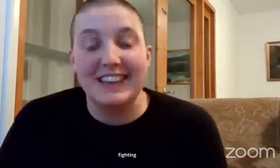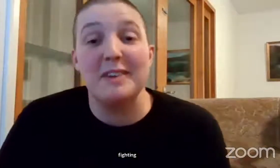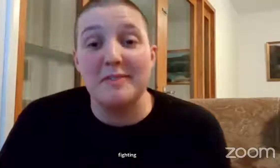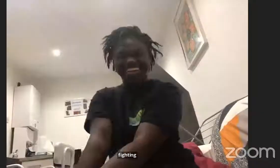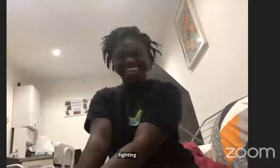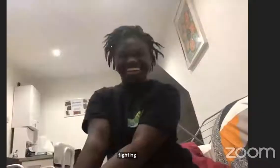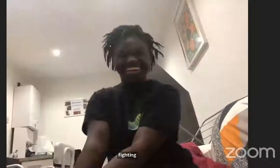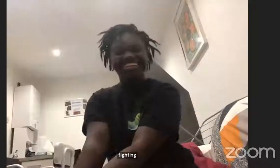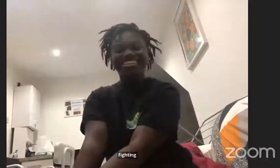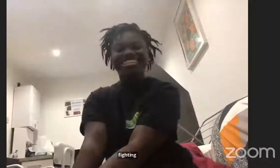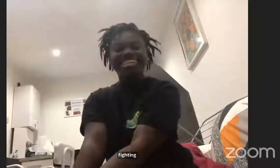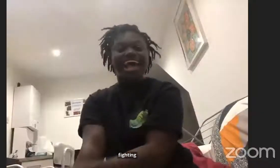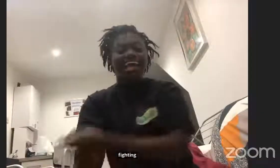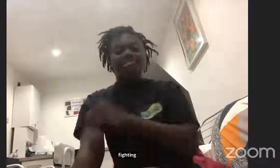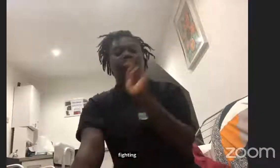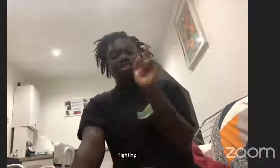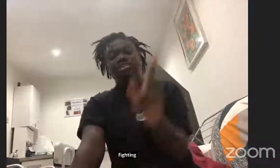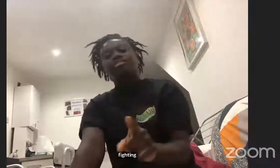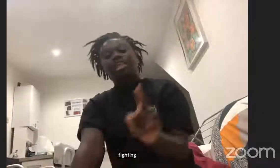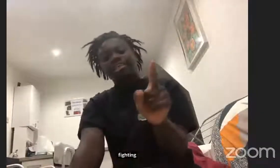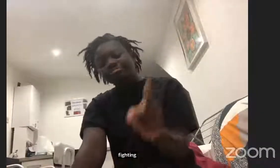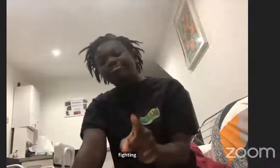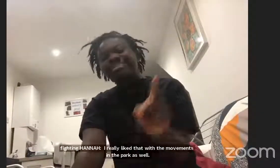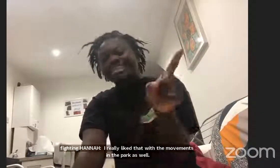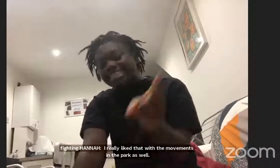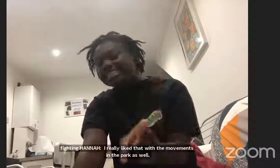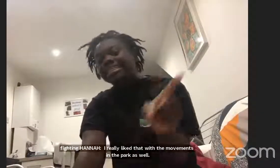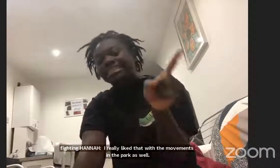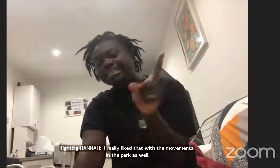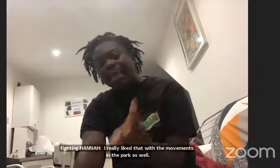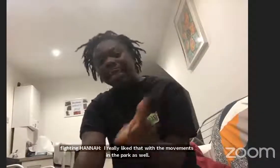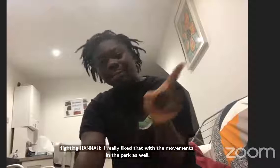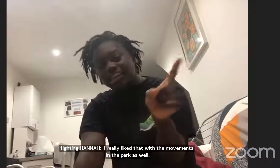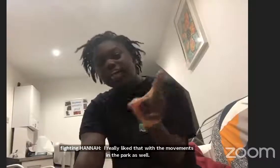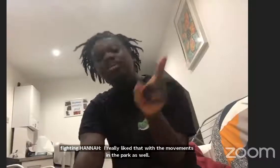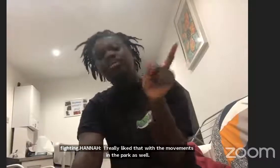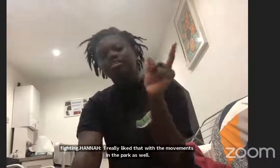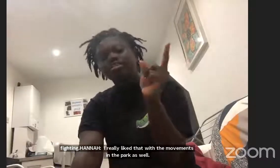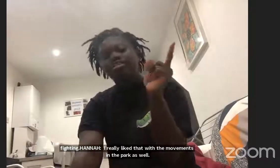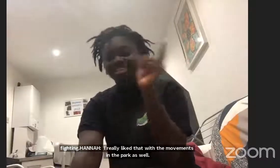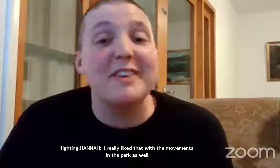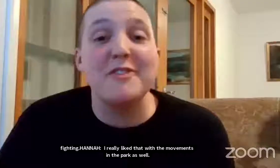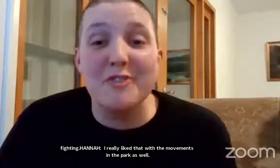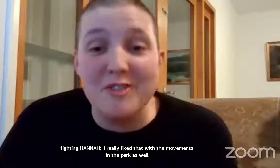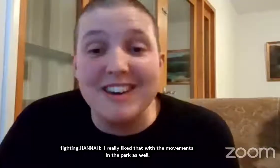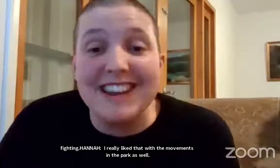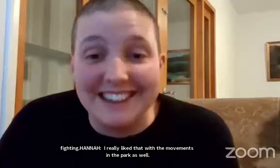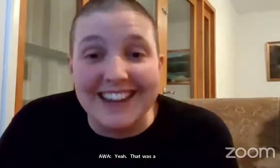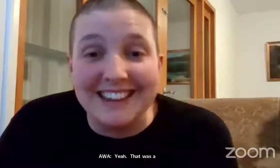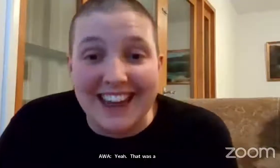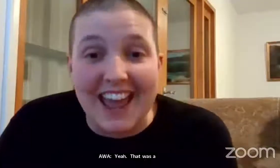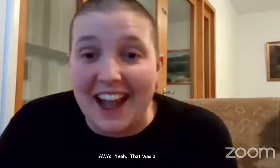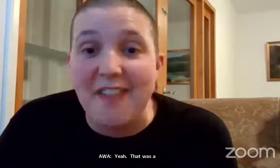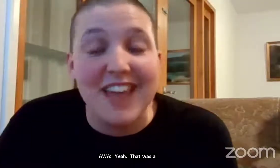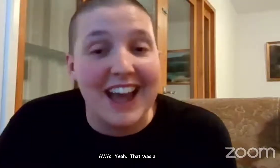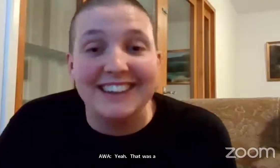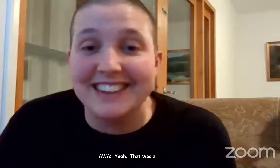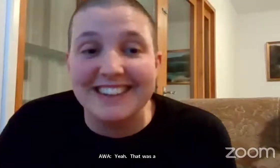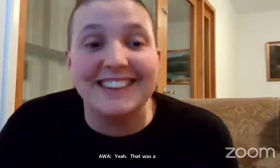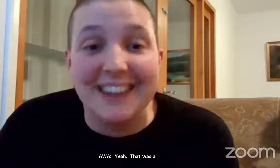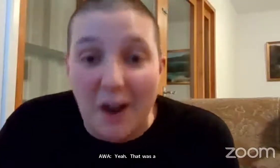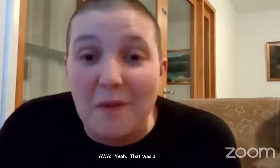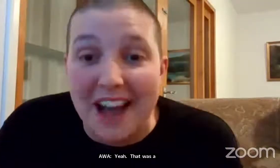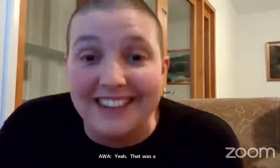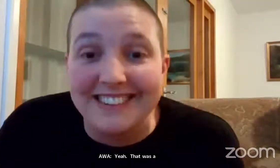well. That's what Yeah. That was a windy day. it was a freezing day, and the